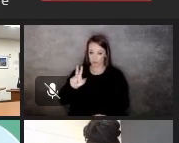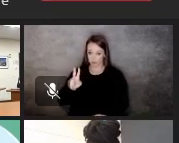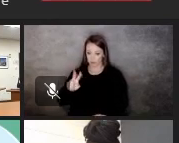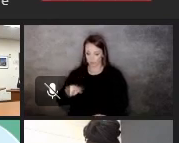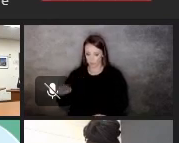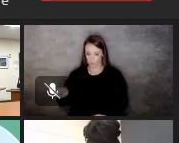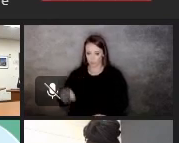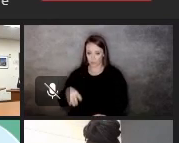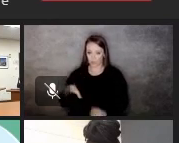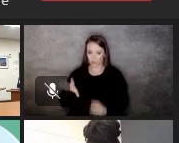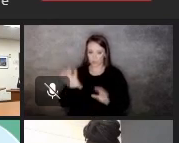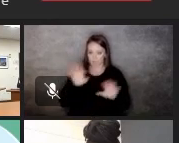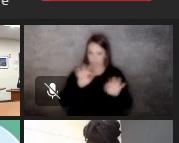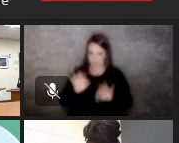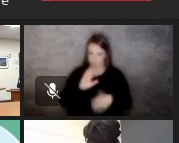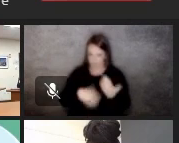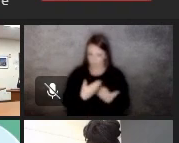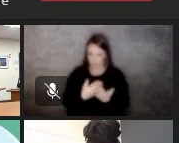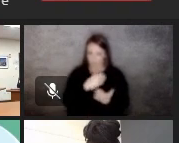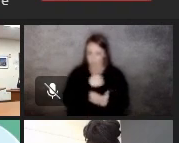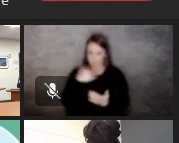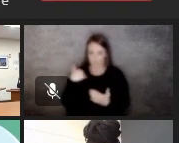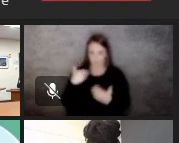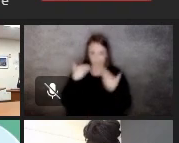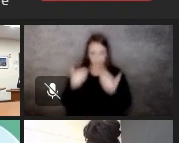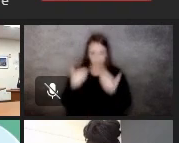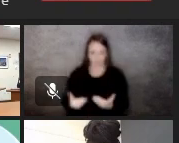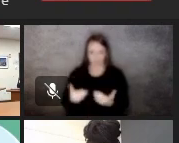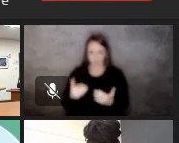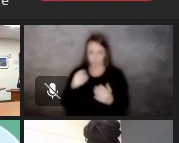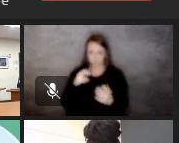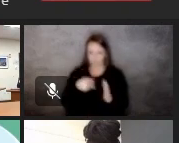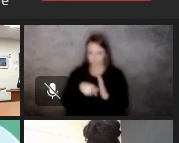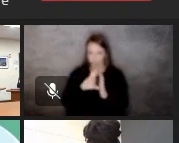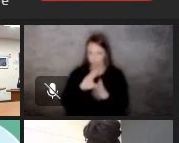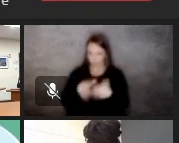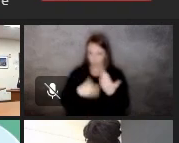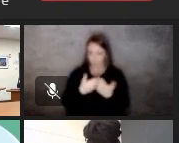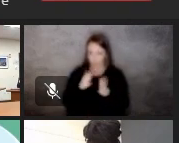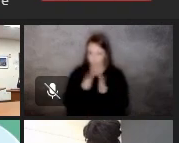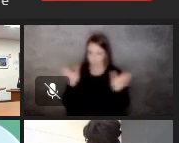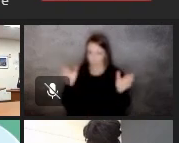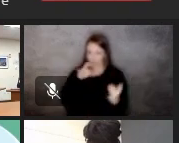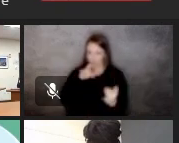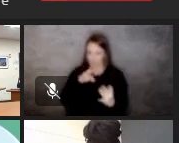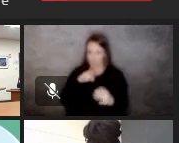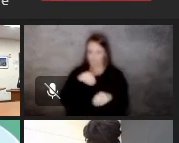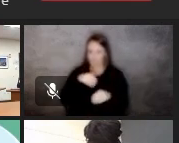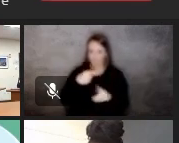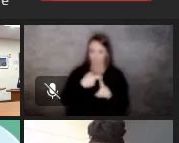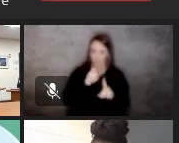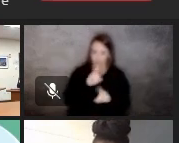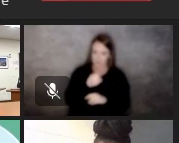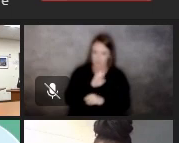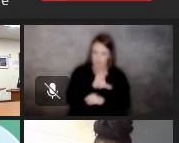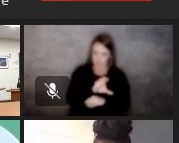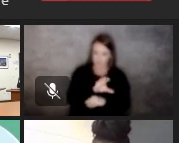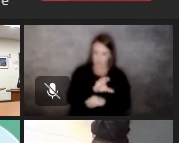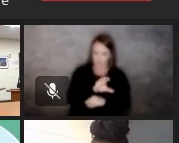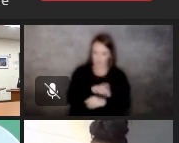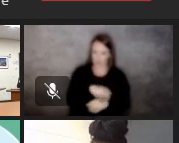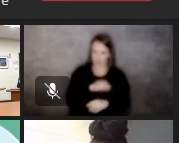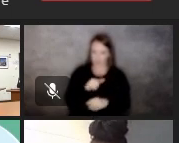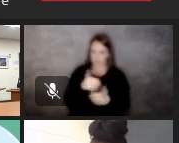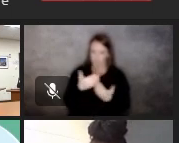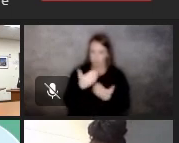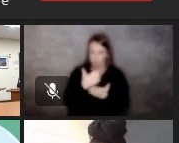went right into reviewing that public feedback from December of 2021. That was step 1. Before they went into the